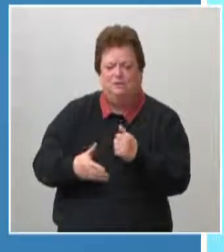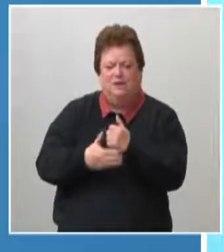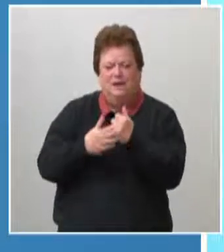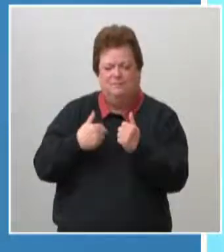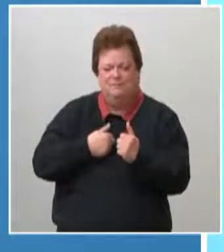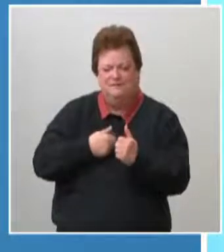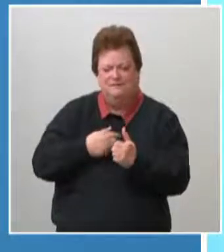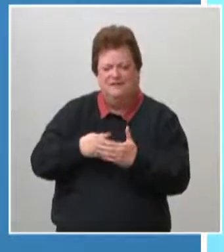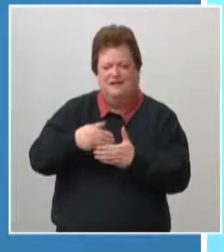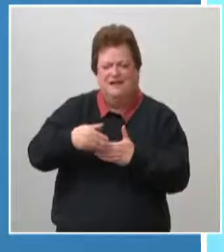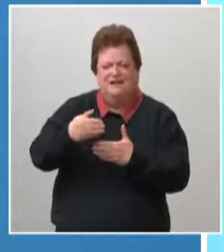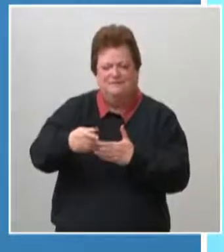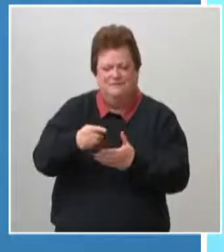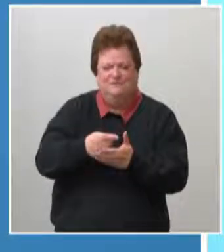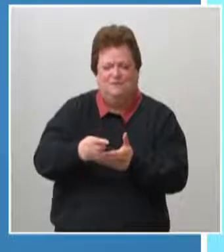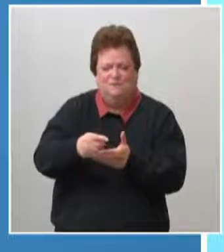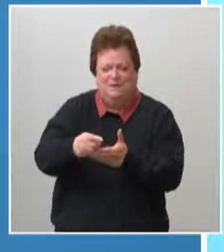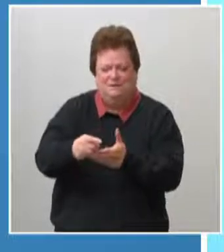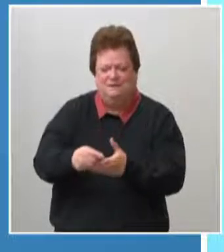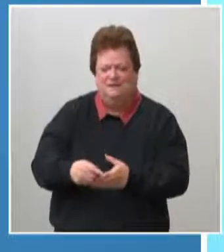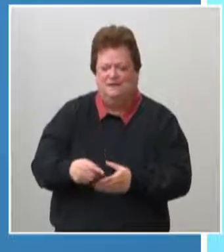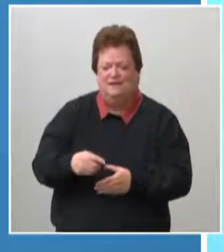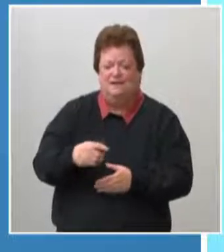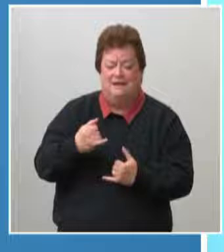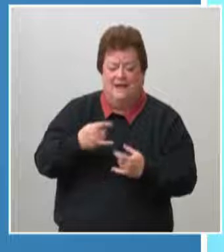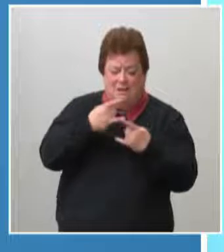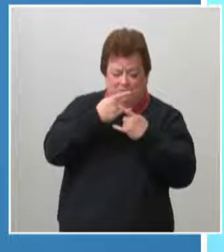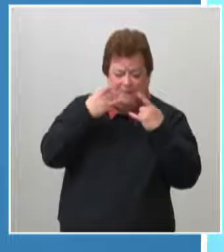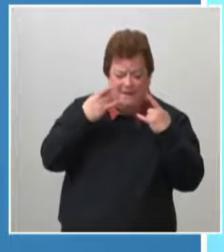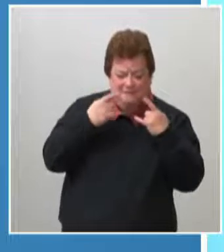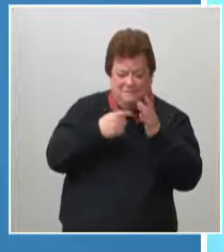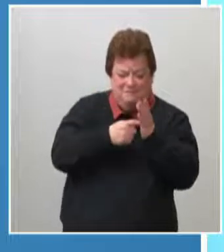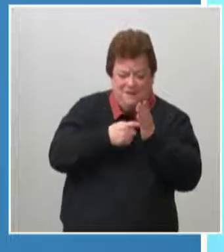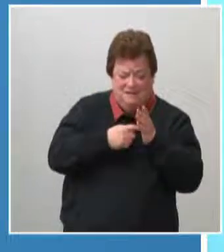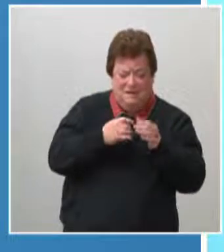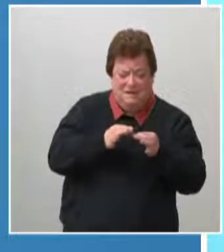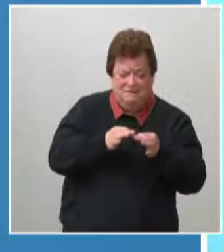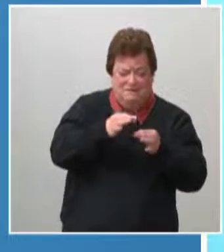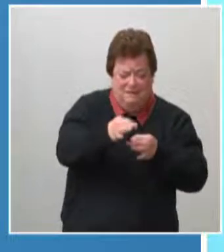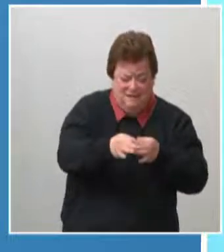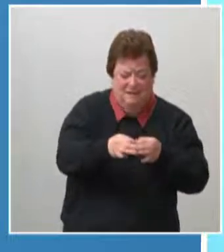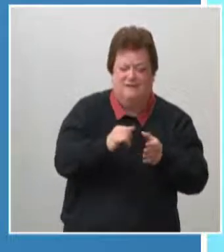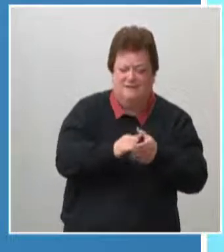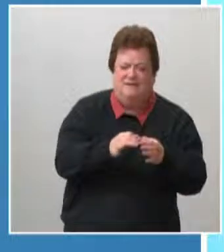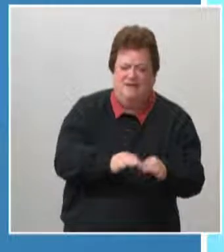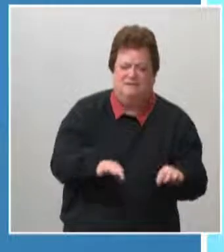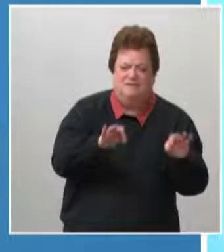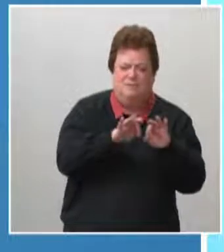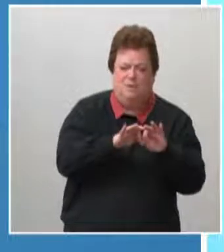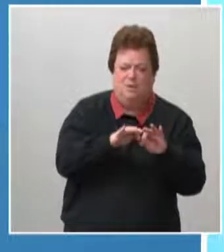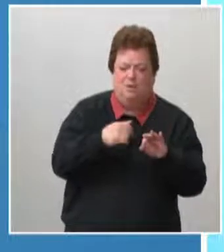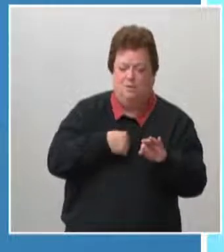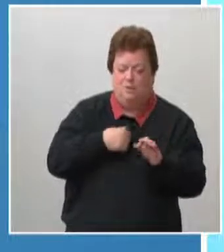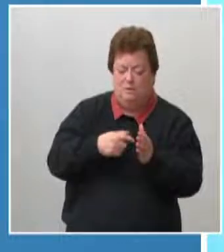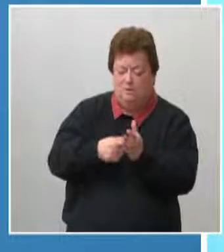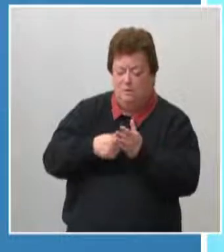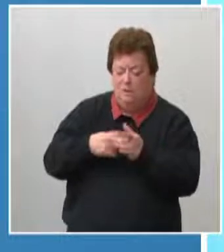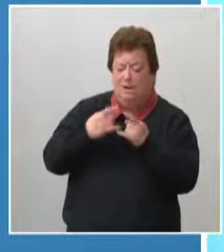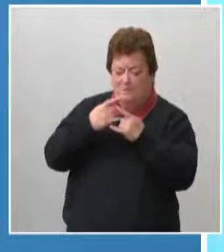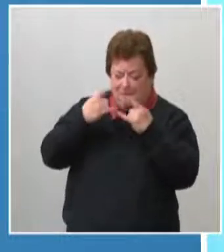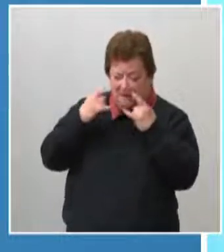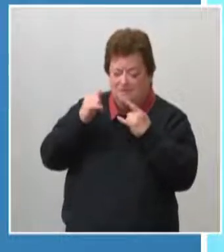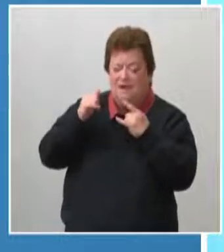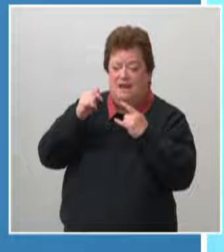weeks. You know, the extension of the mask mandate is vital. We will continue to require masking at Bryan